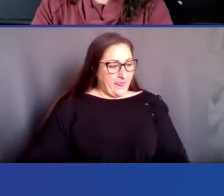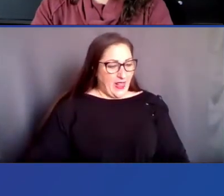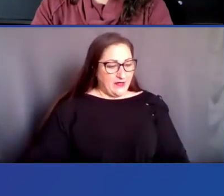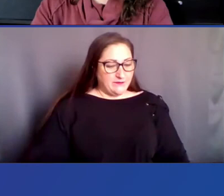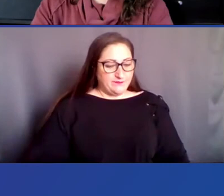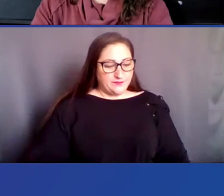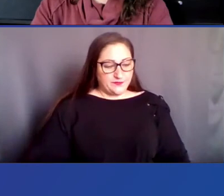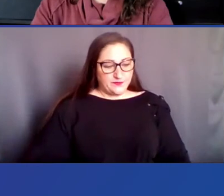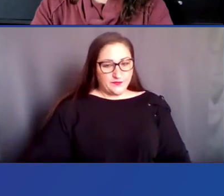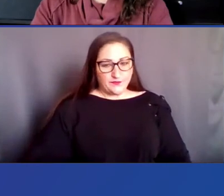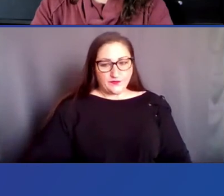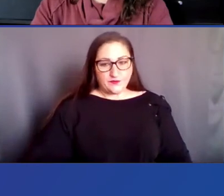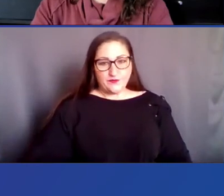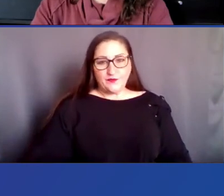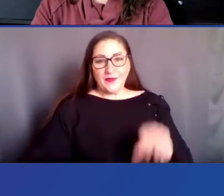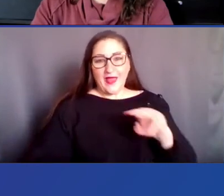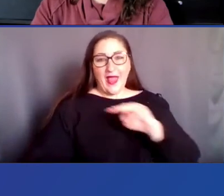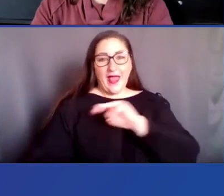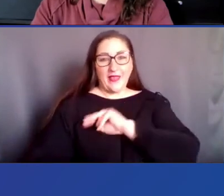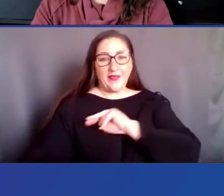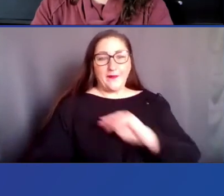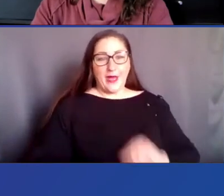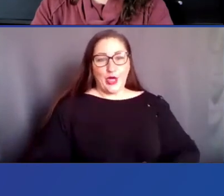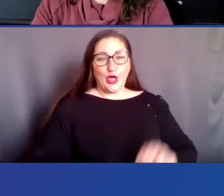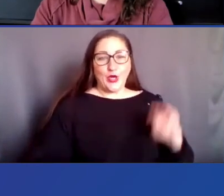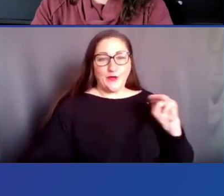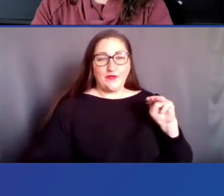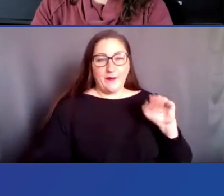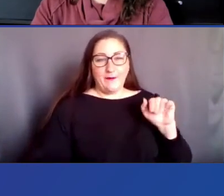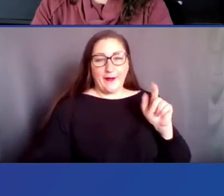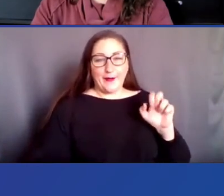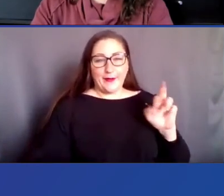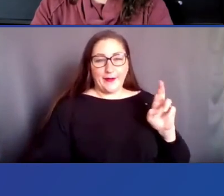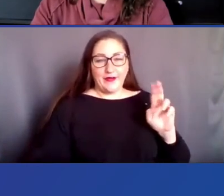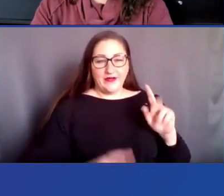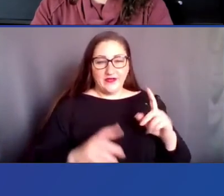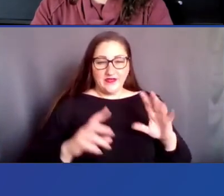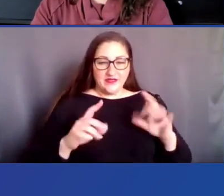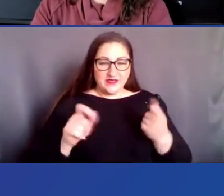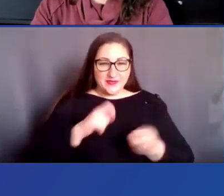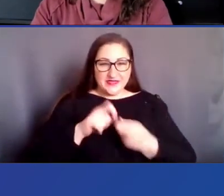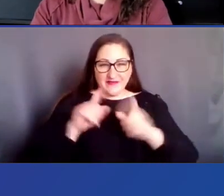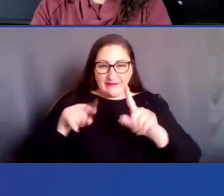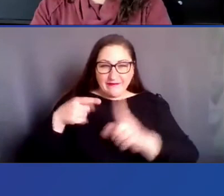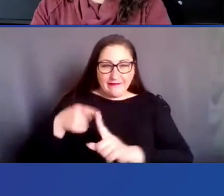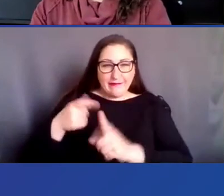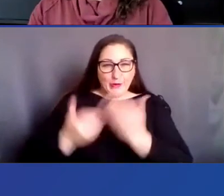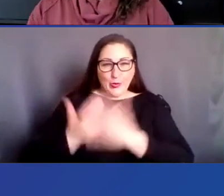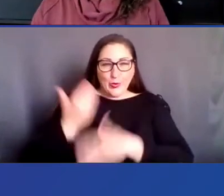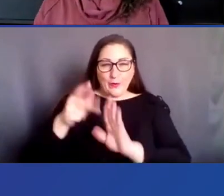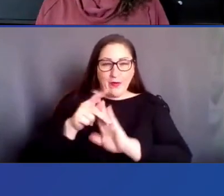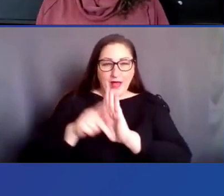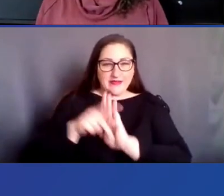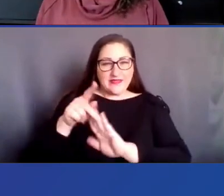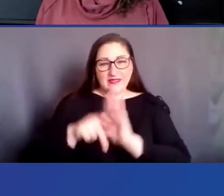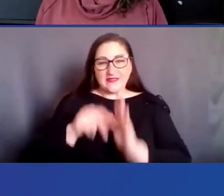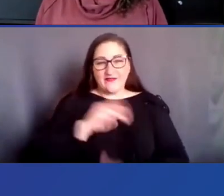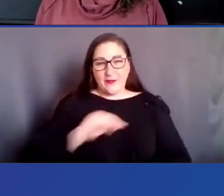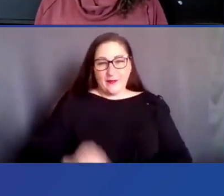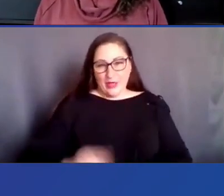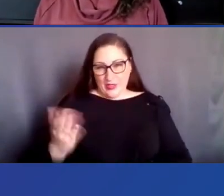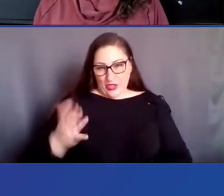you know, the mayor, like targeting some new policies that the mayor of New York City had just